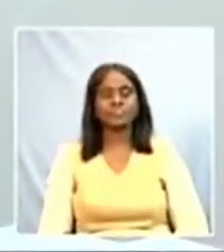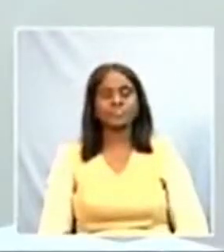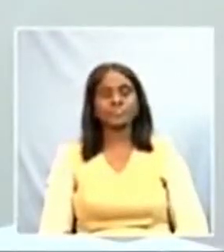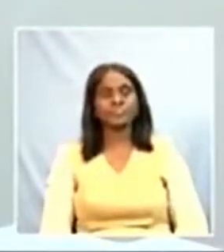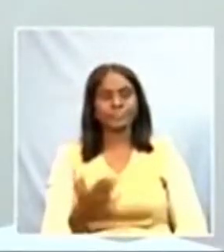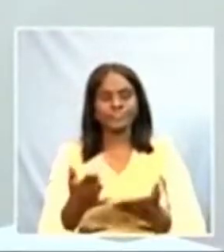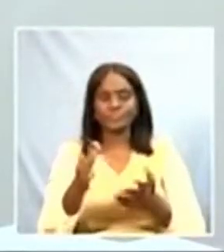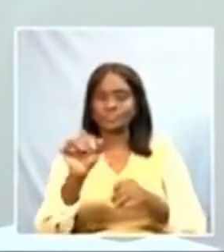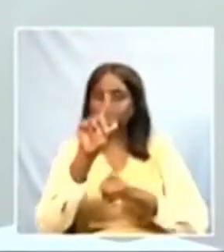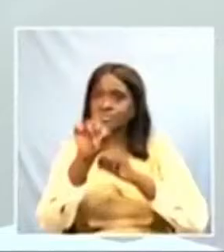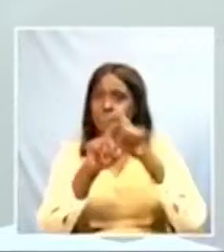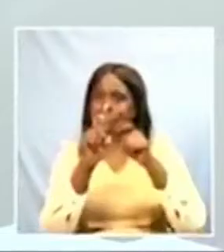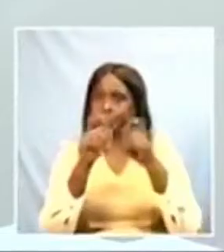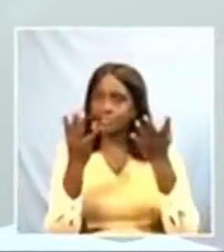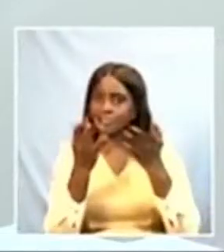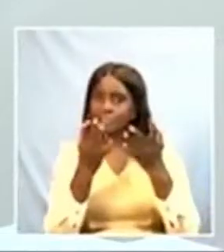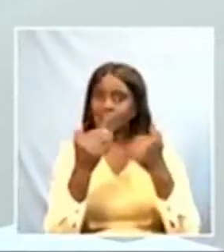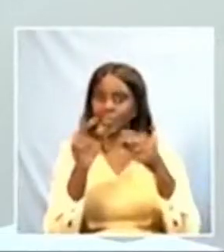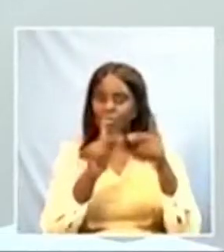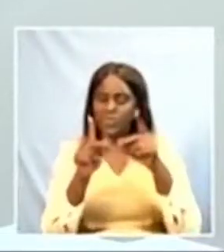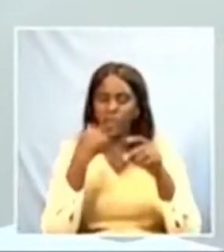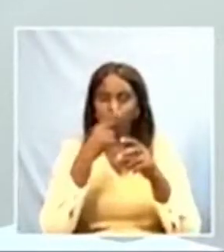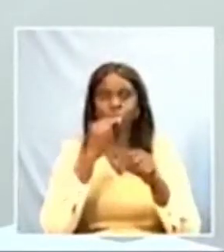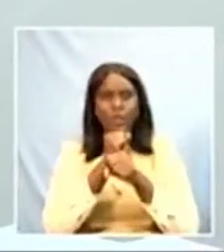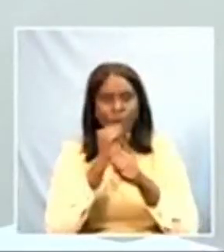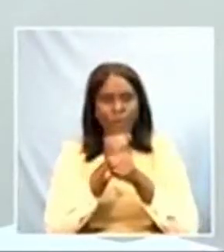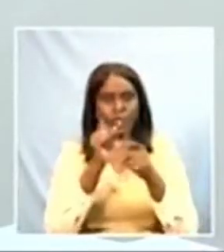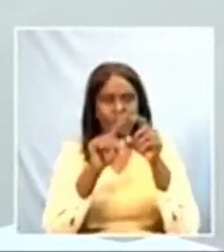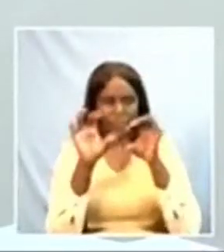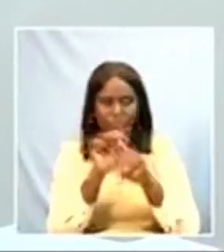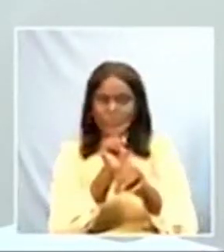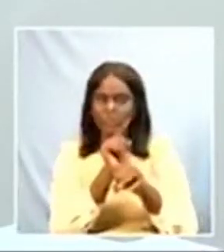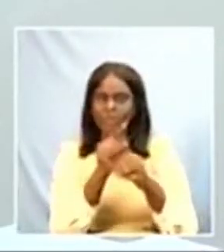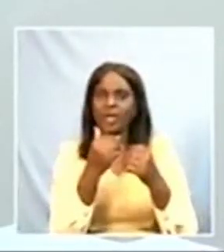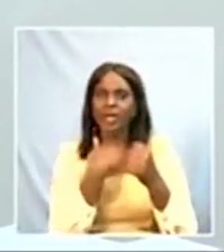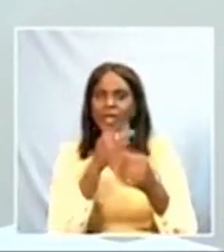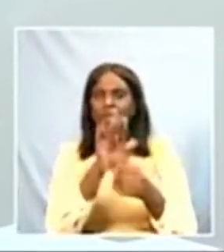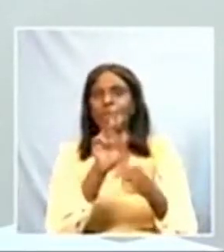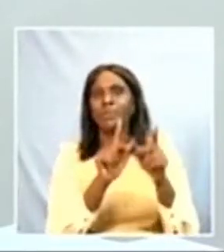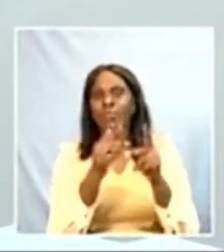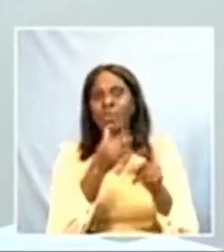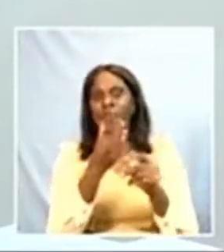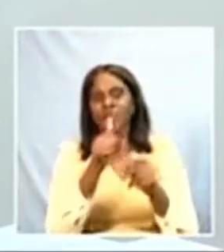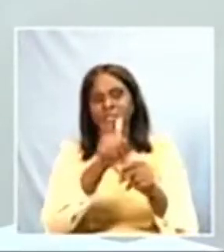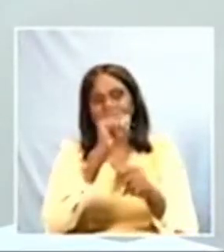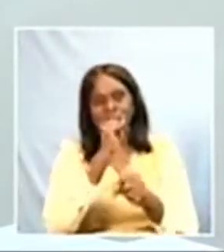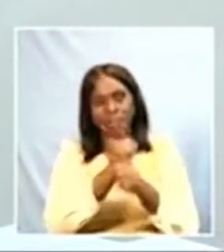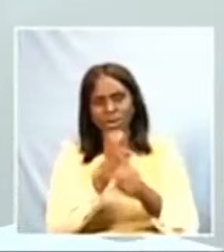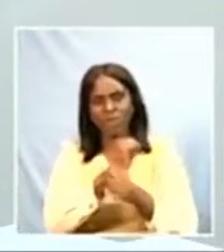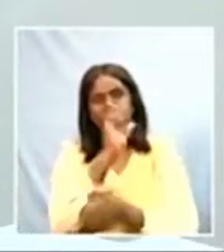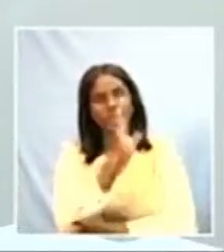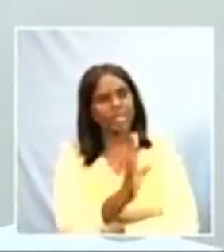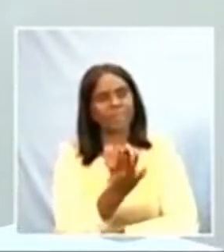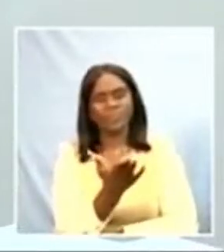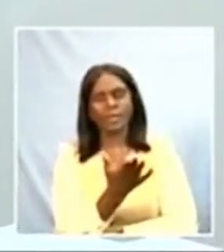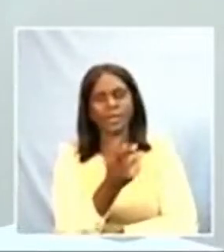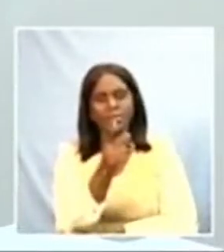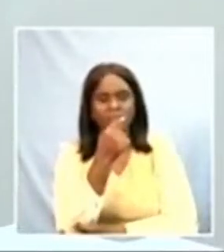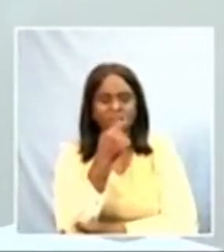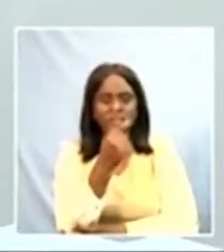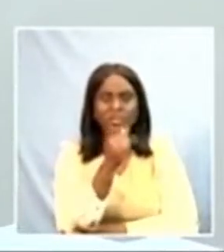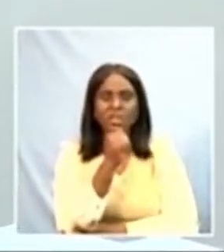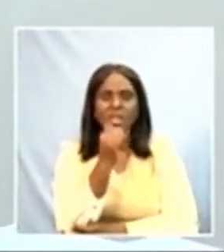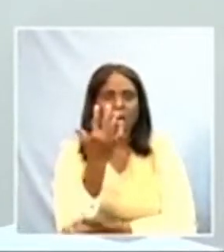interrogate you so much. There were people employed to do that. They never did anything. And you say you